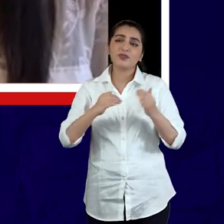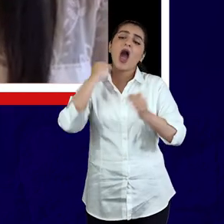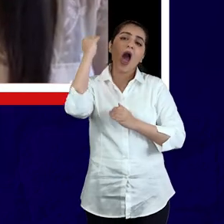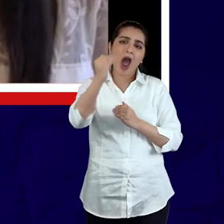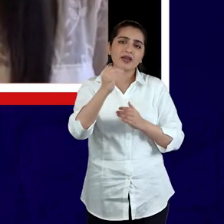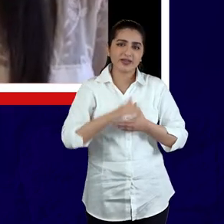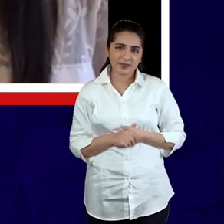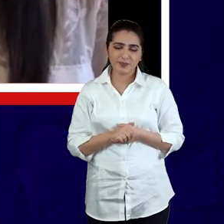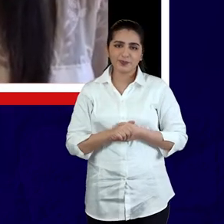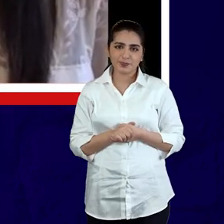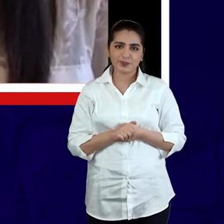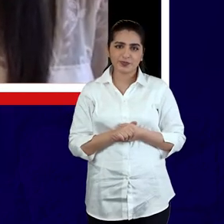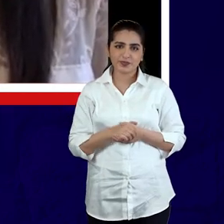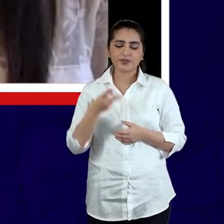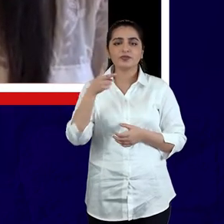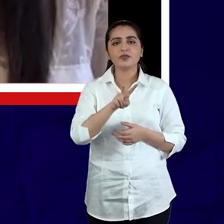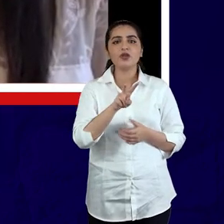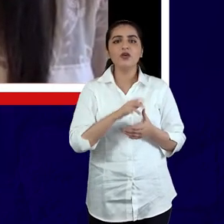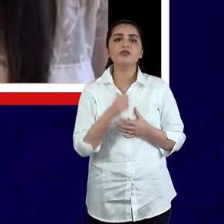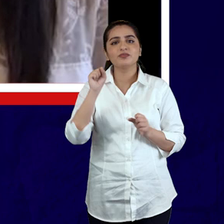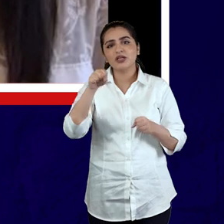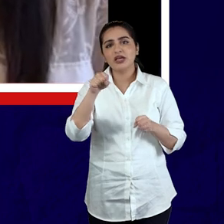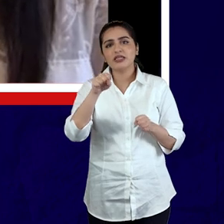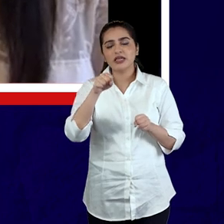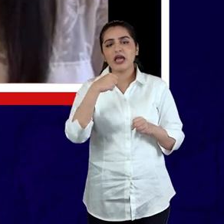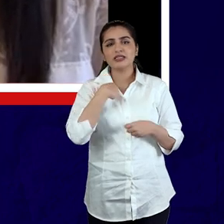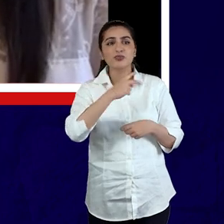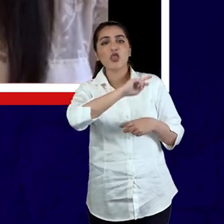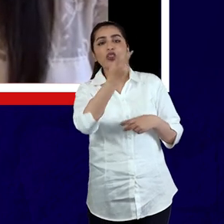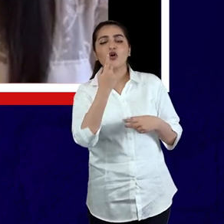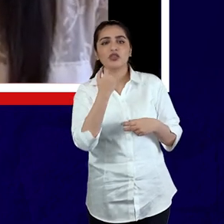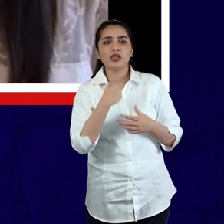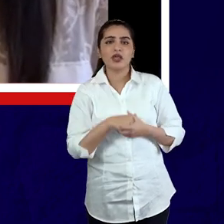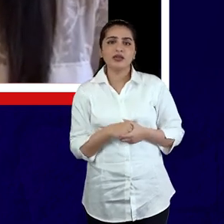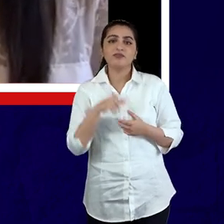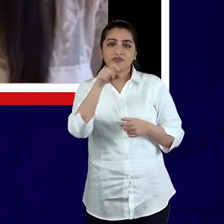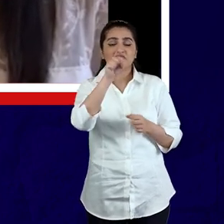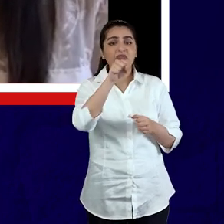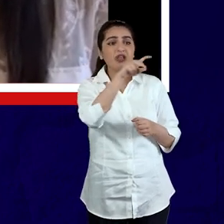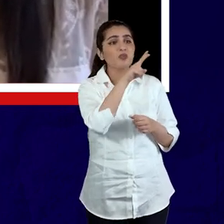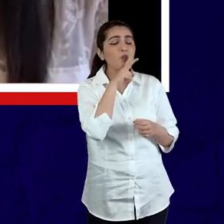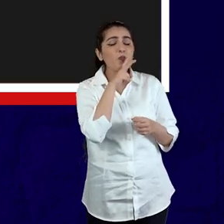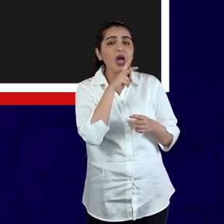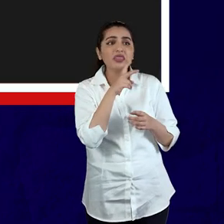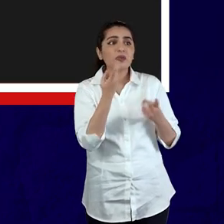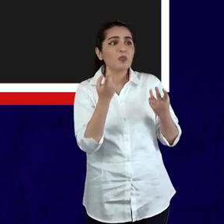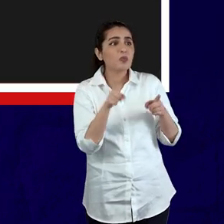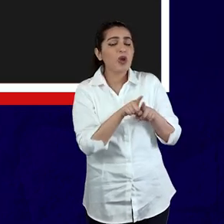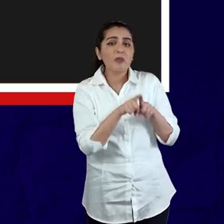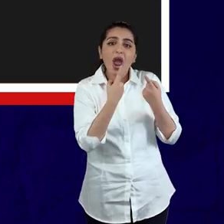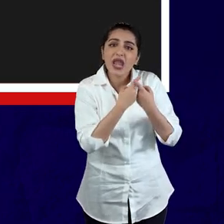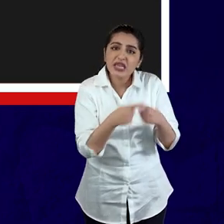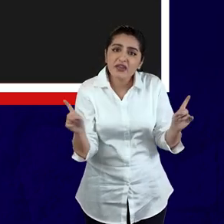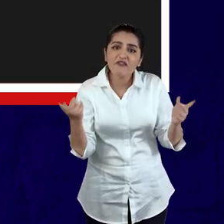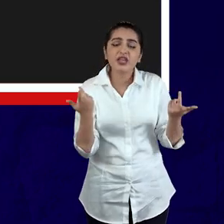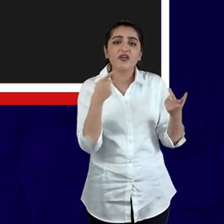soon. Yeah. Every another woman that's been involved. Fireside chat. Yeah, another fireside chat. Exactly. Yes, okay. Has been exceptional, from the